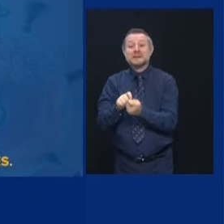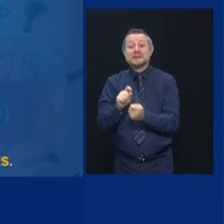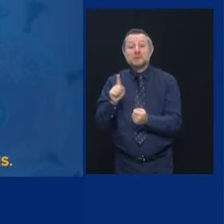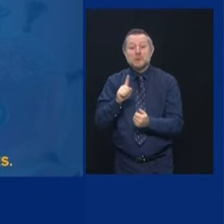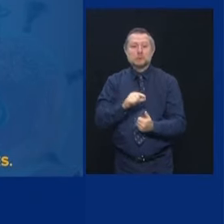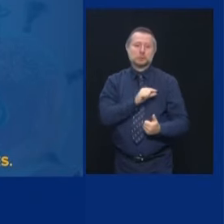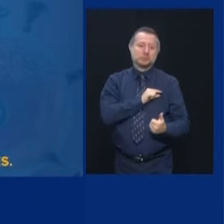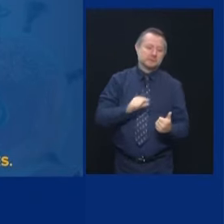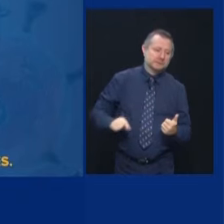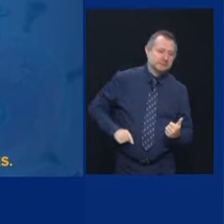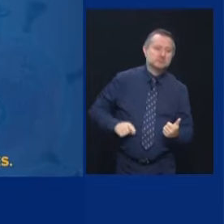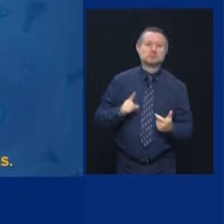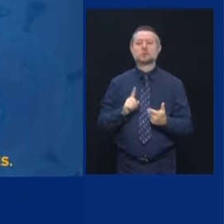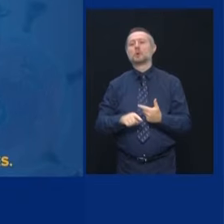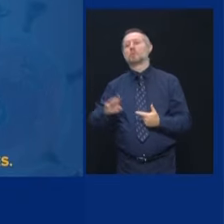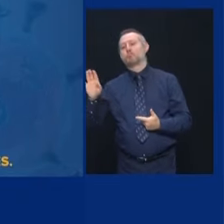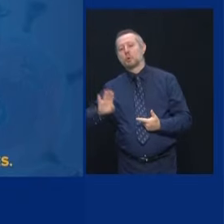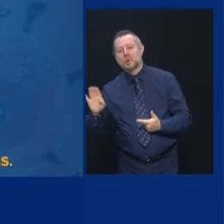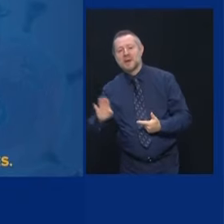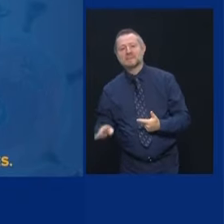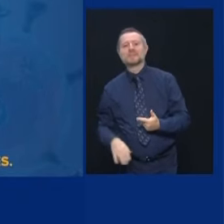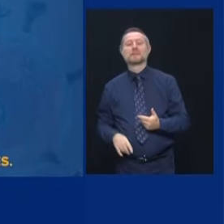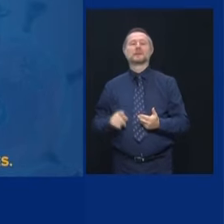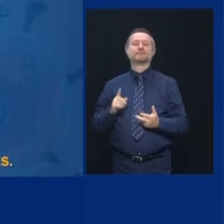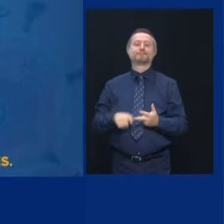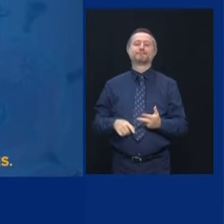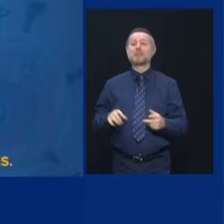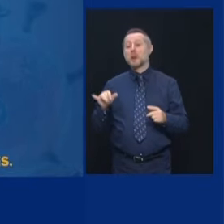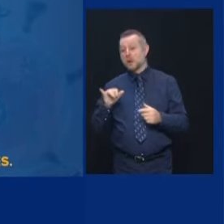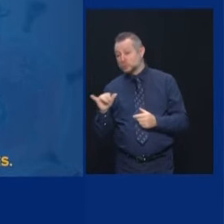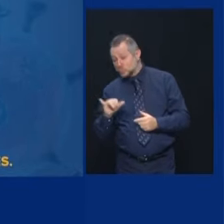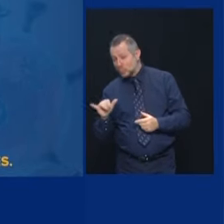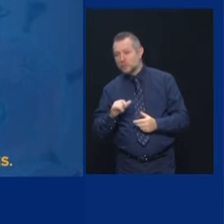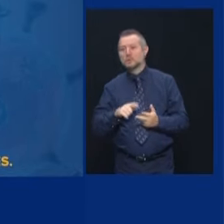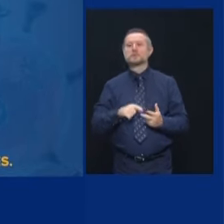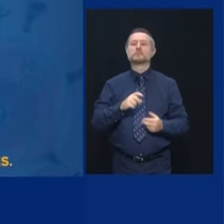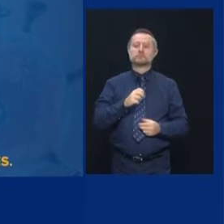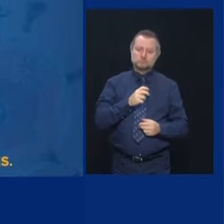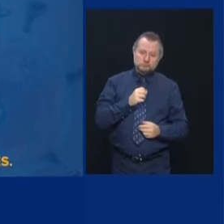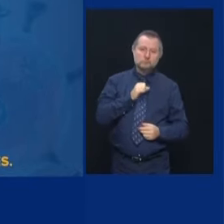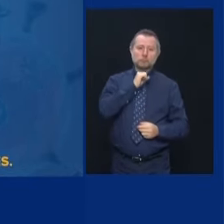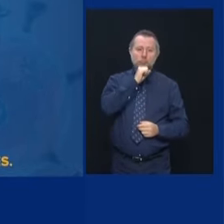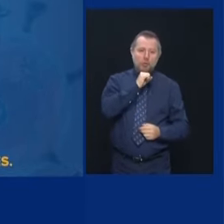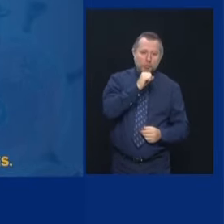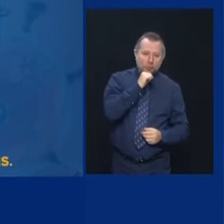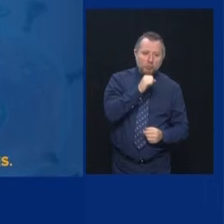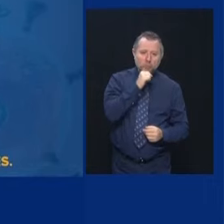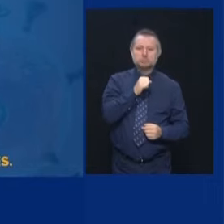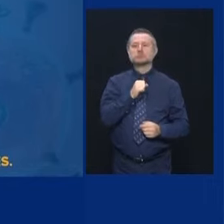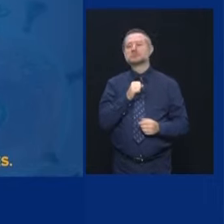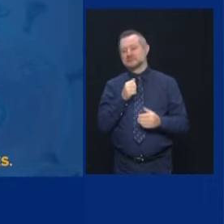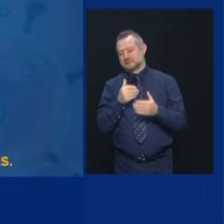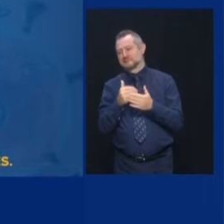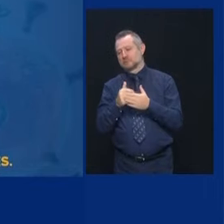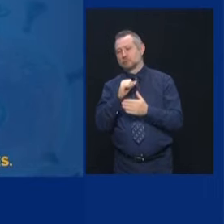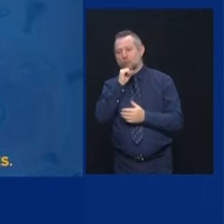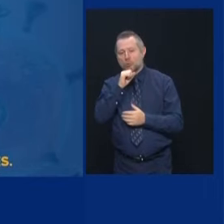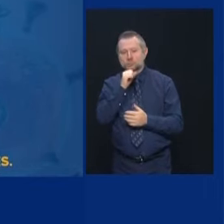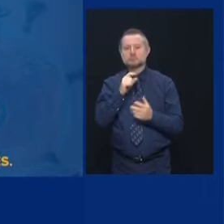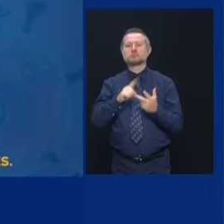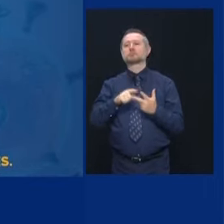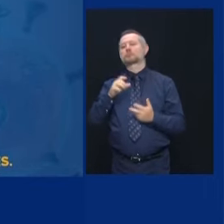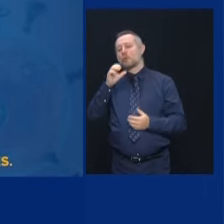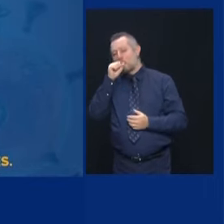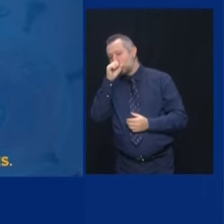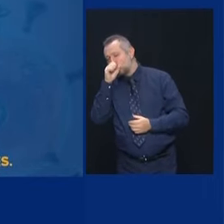Queens, Brooklyn, we also have clusters akin to this, Orange, Rockland,